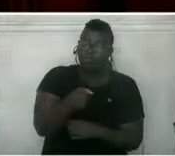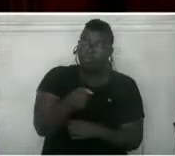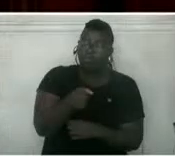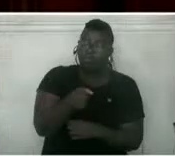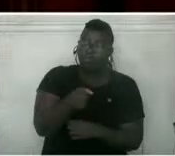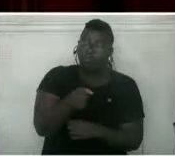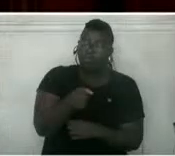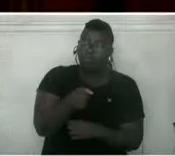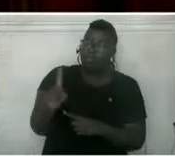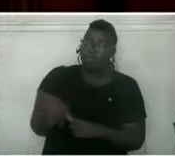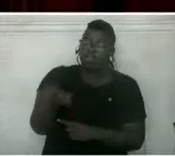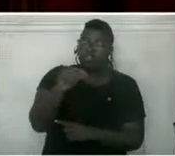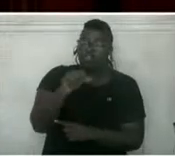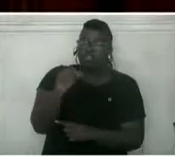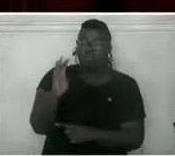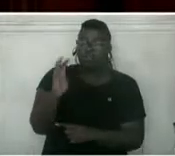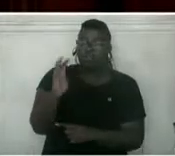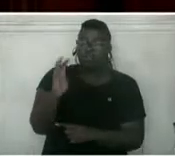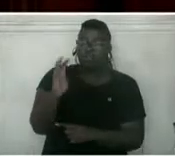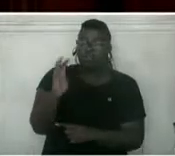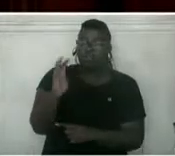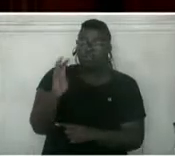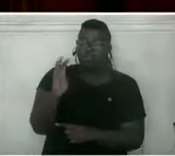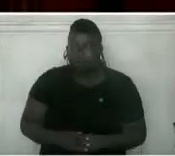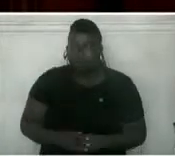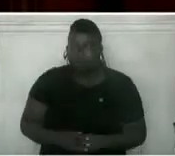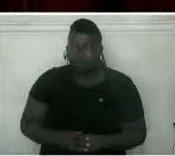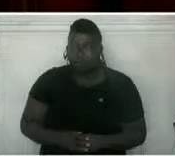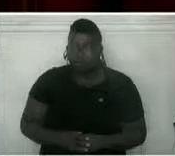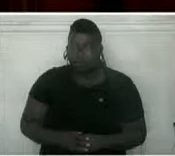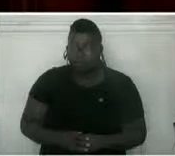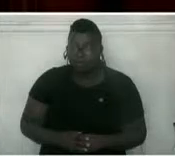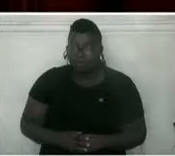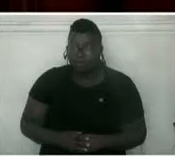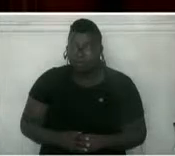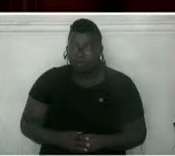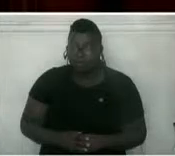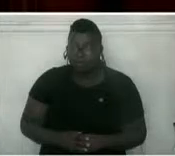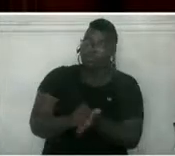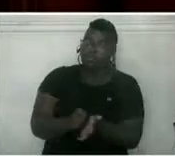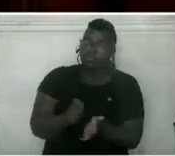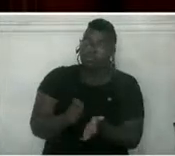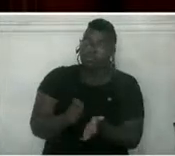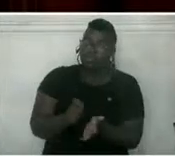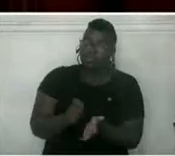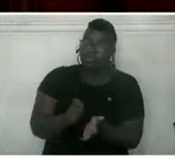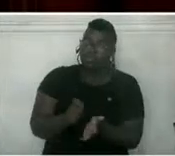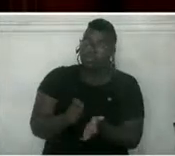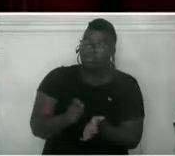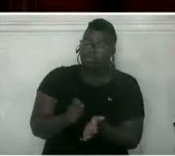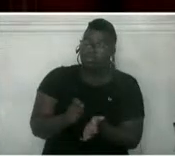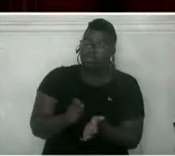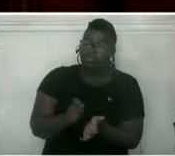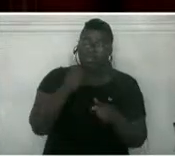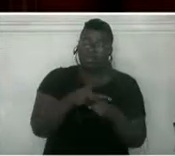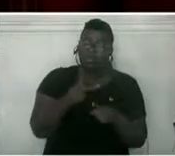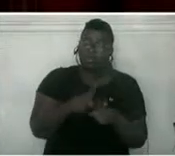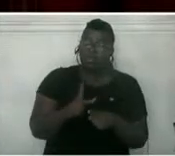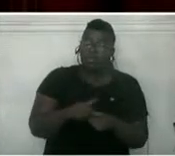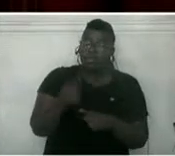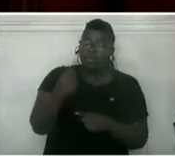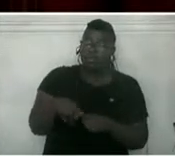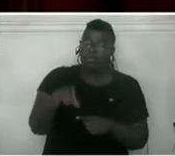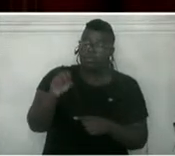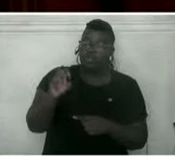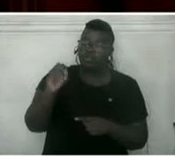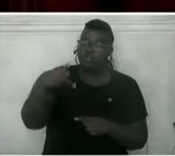the gender-based violence. One of them wrote to us as we prepare for SOPA.